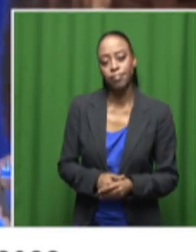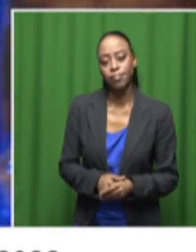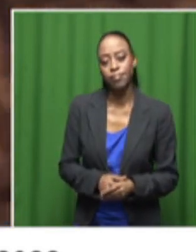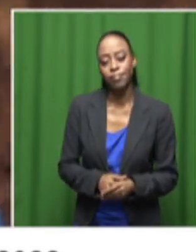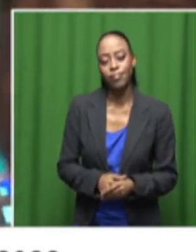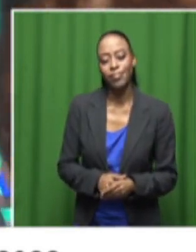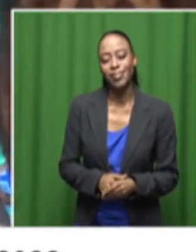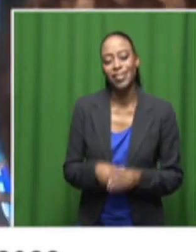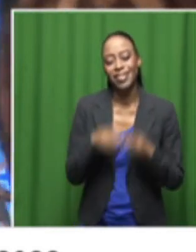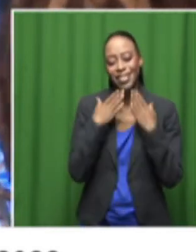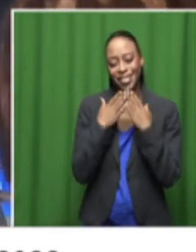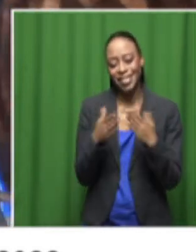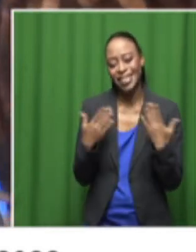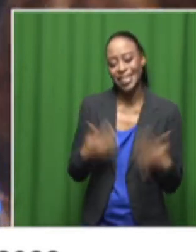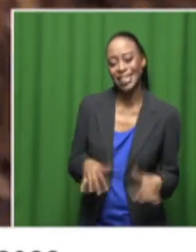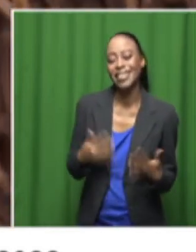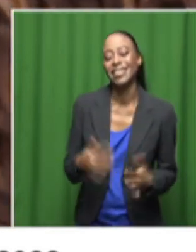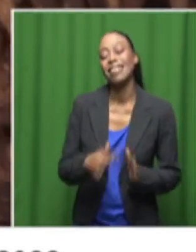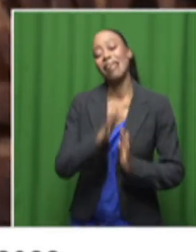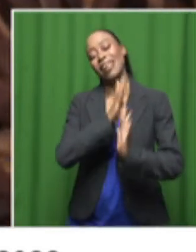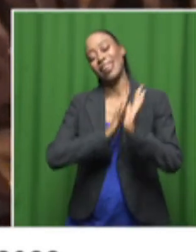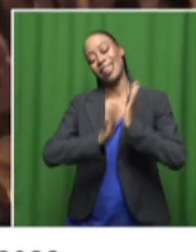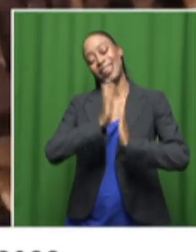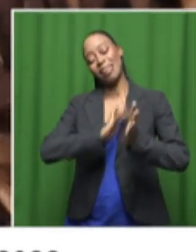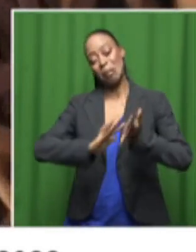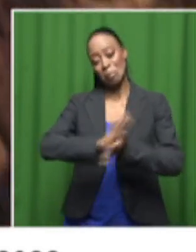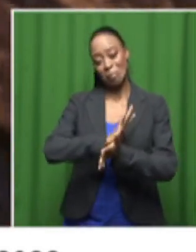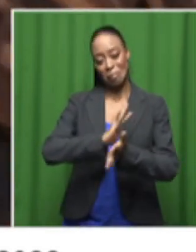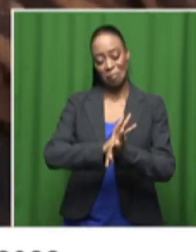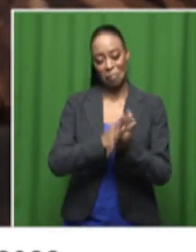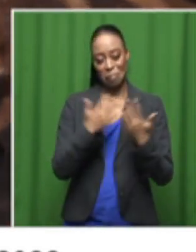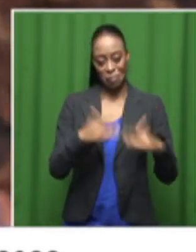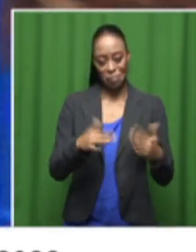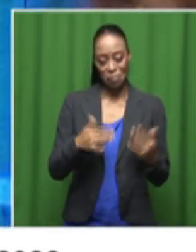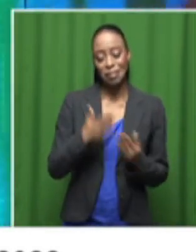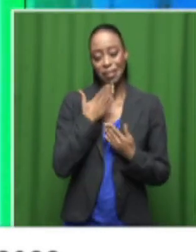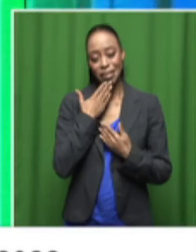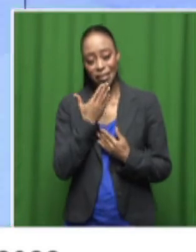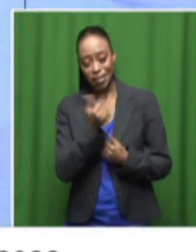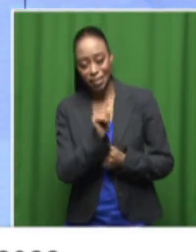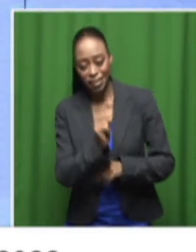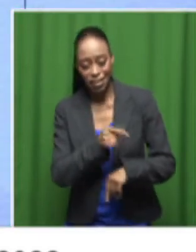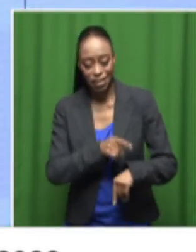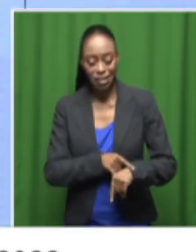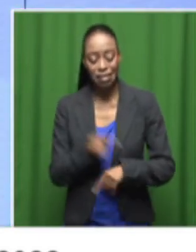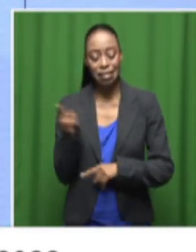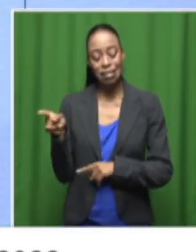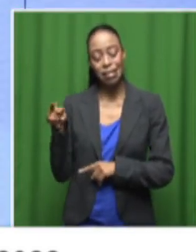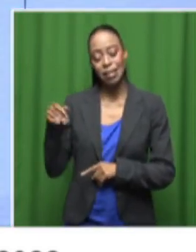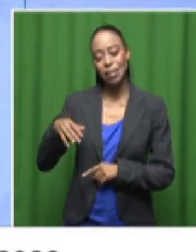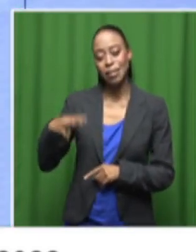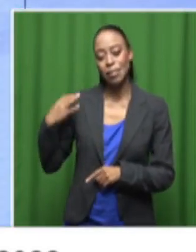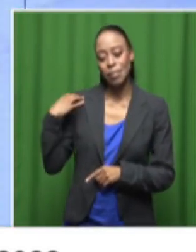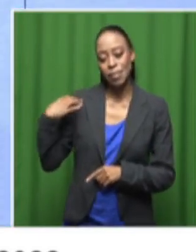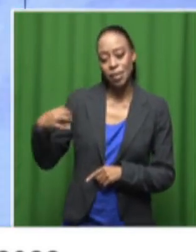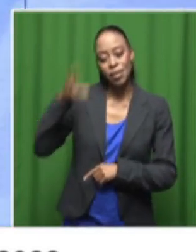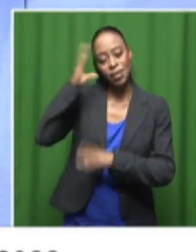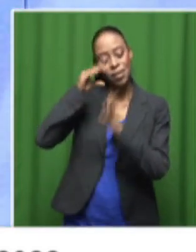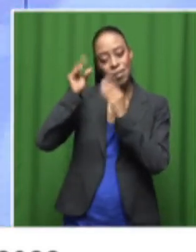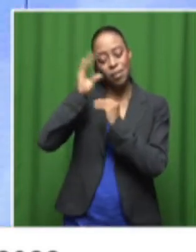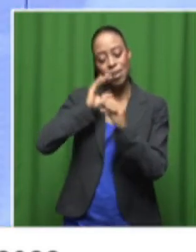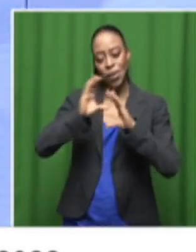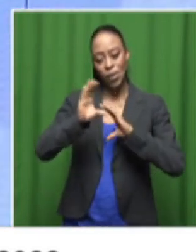Mr. Moshelenga, thank you so much for speaking to us, Minister. An absolute pleasure, and thank you for giving us your time. Mr. Peya Moshelenga, the Minister of Information